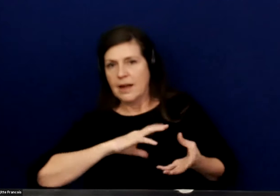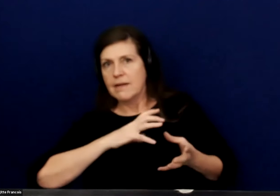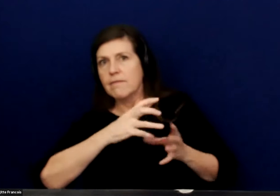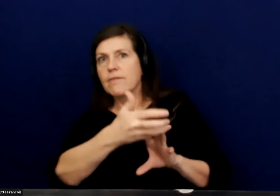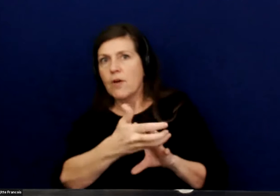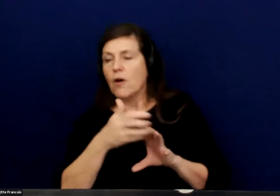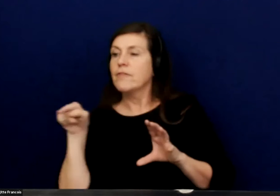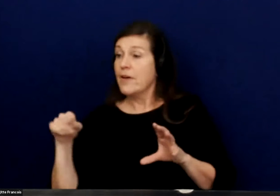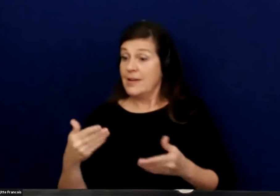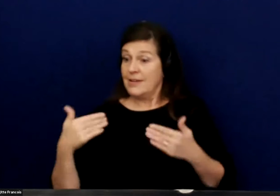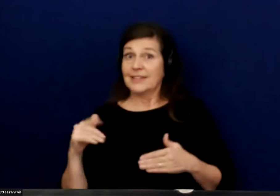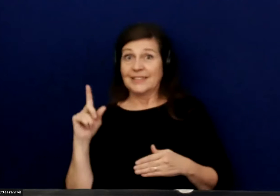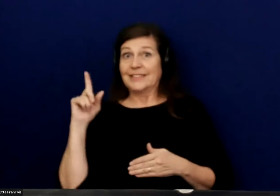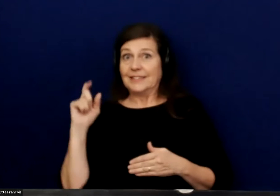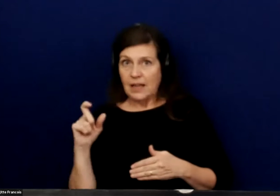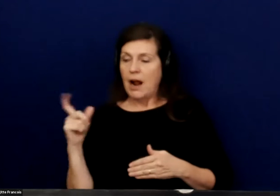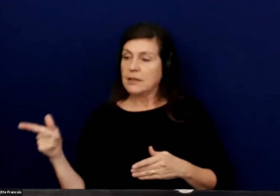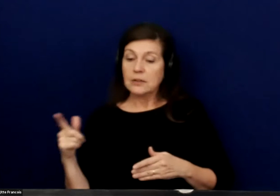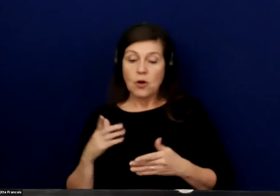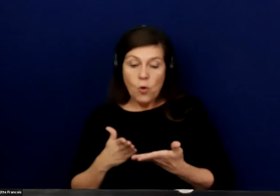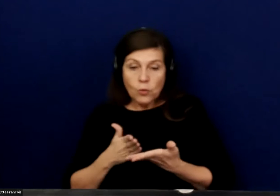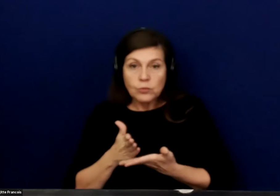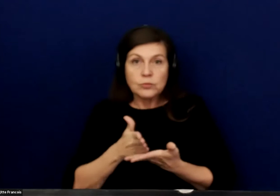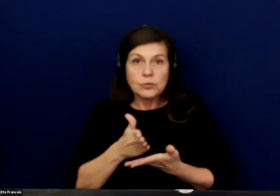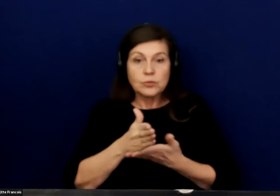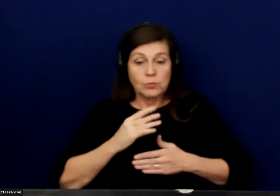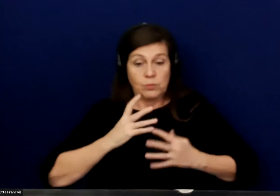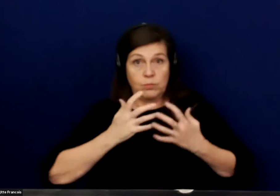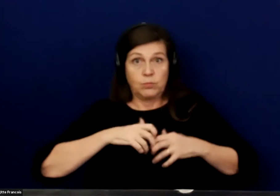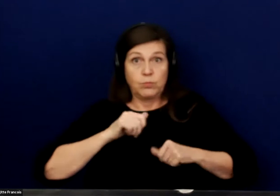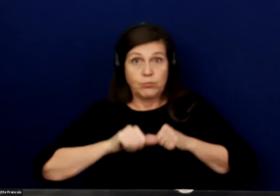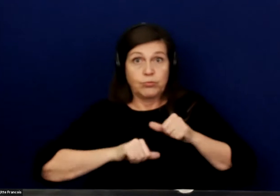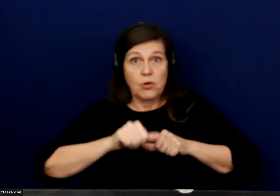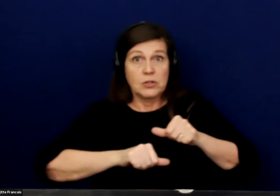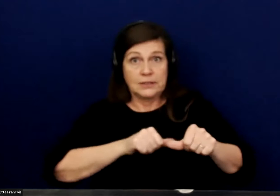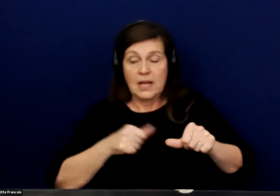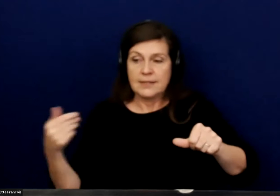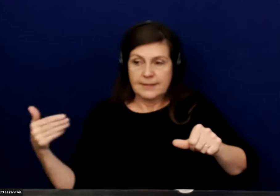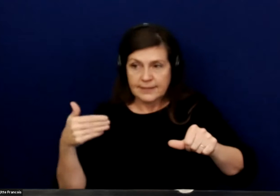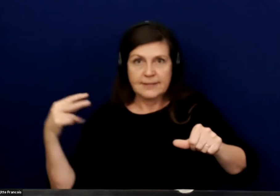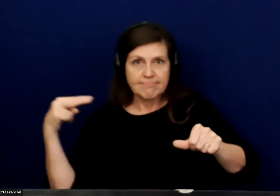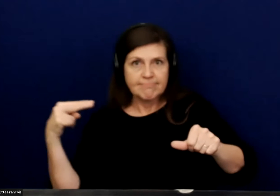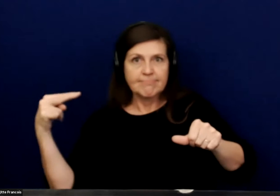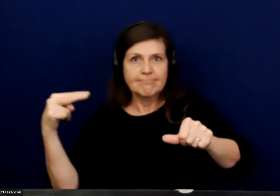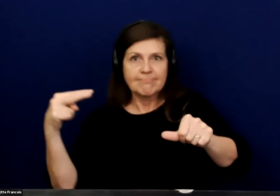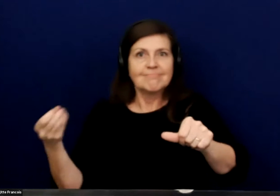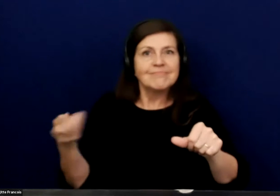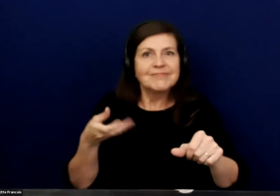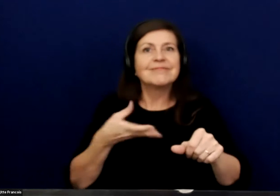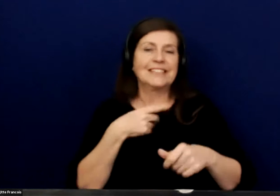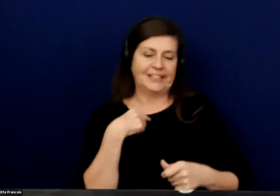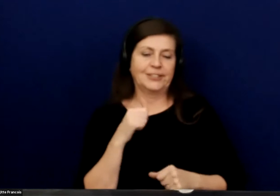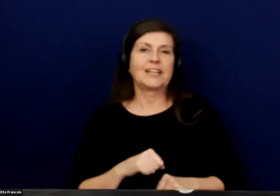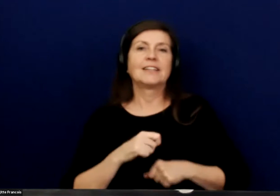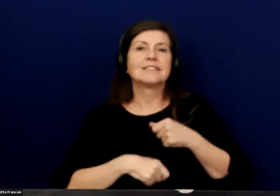beginning and use them the whole process. yeah, to change the attitude is also something that